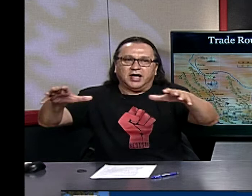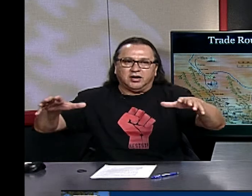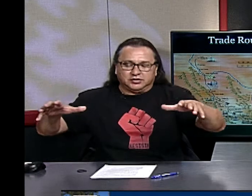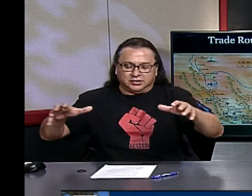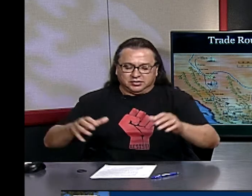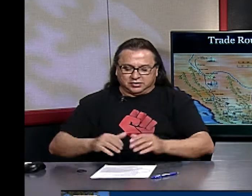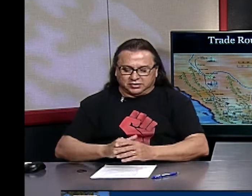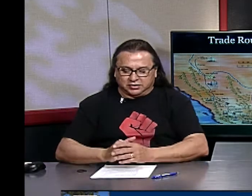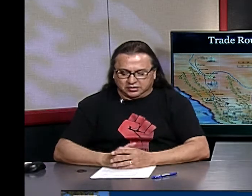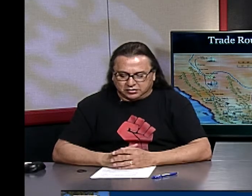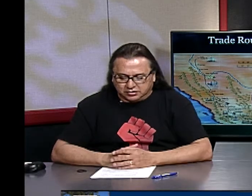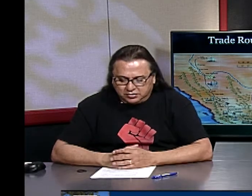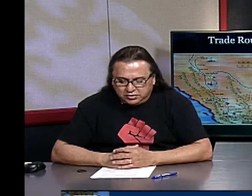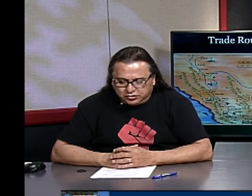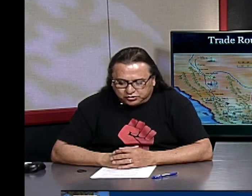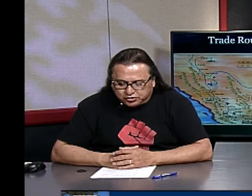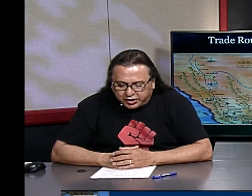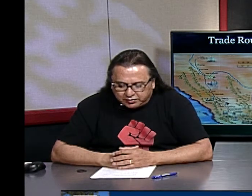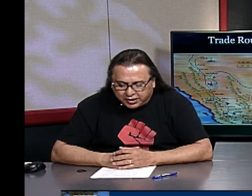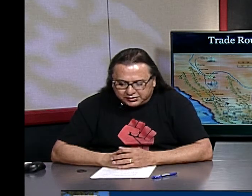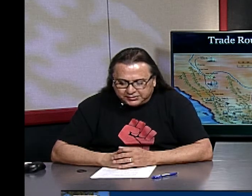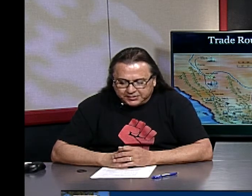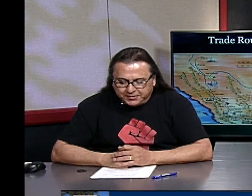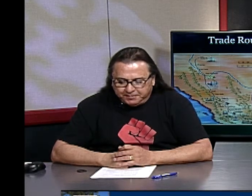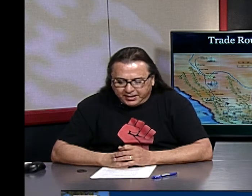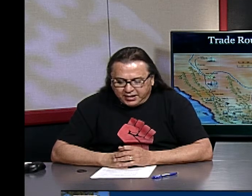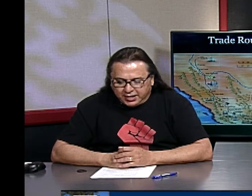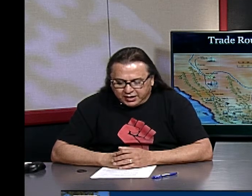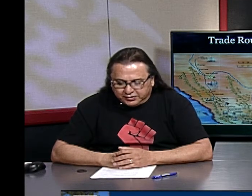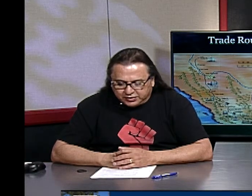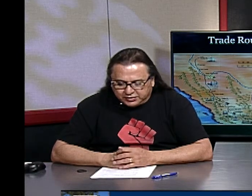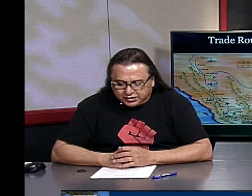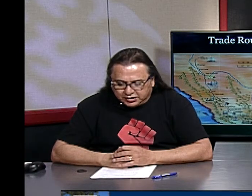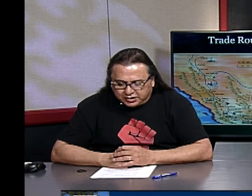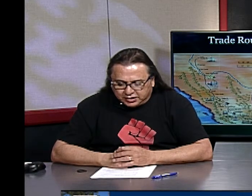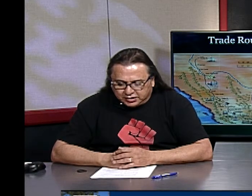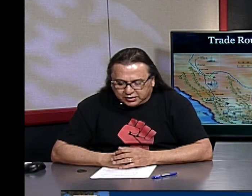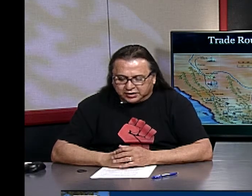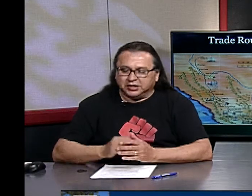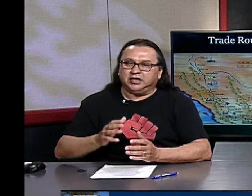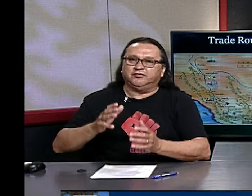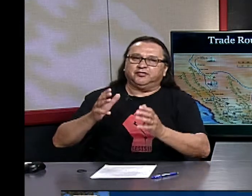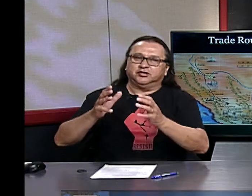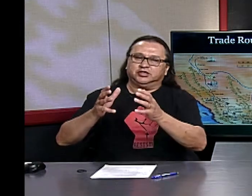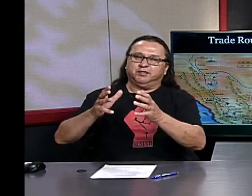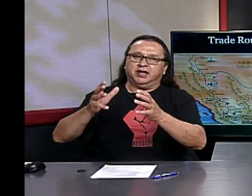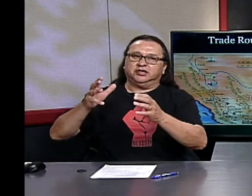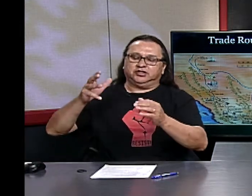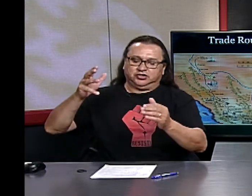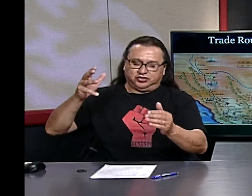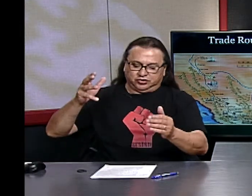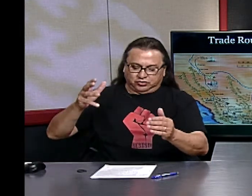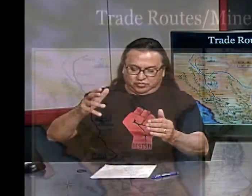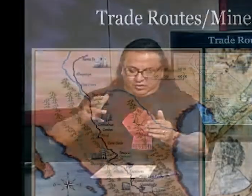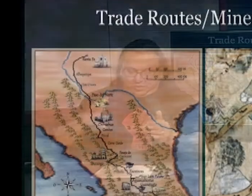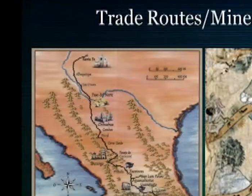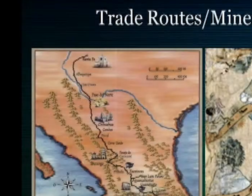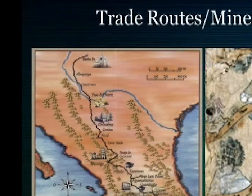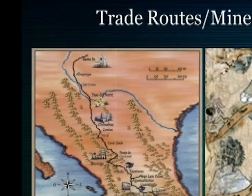carve out those trade routes. And there's a need for the Spanish